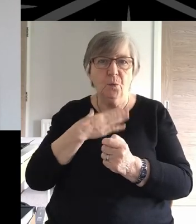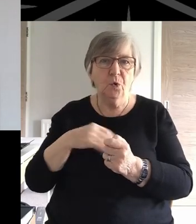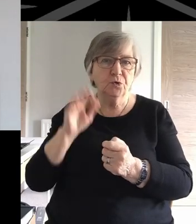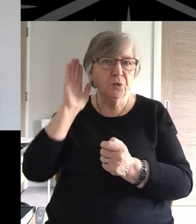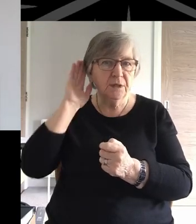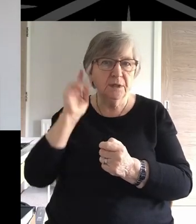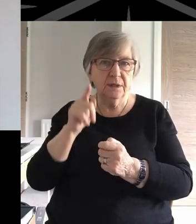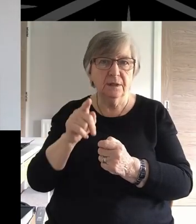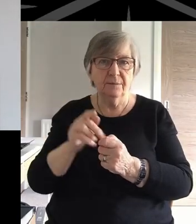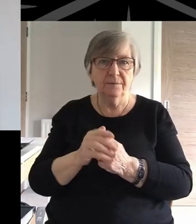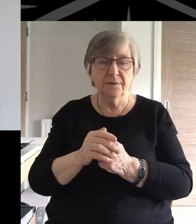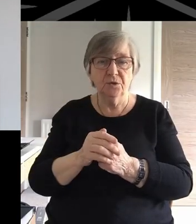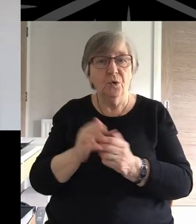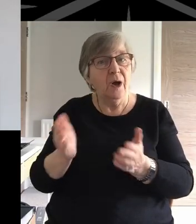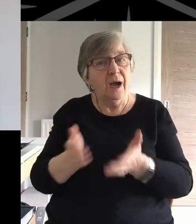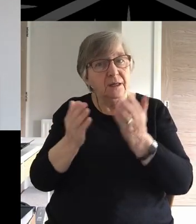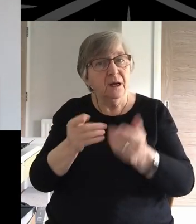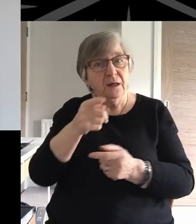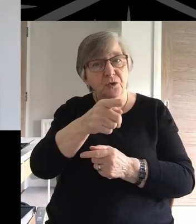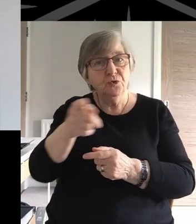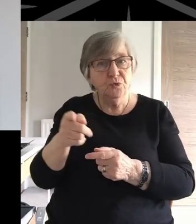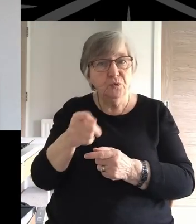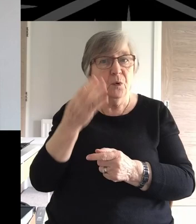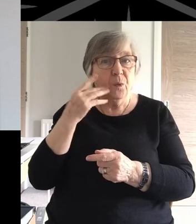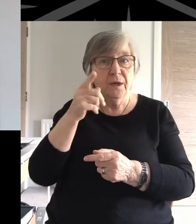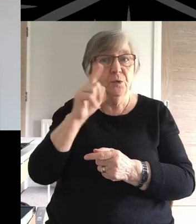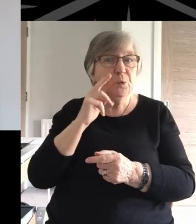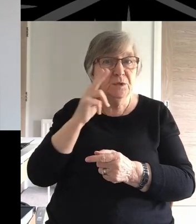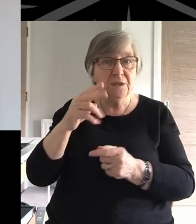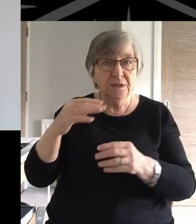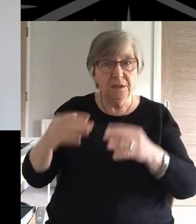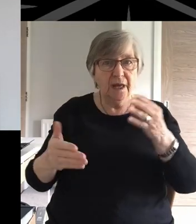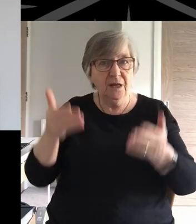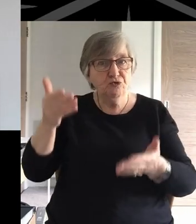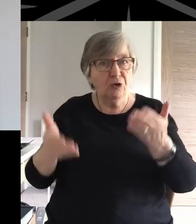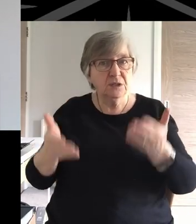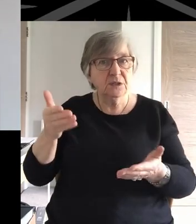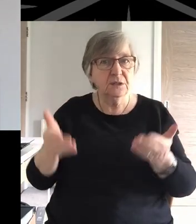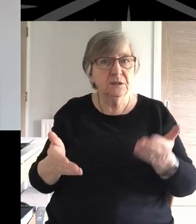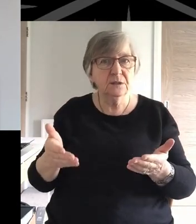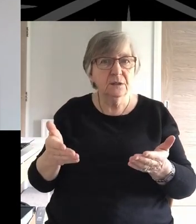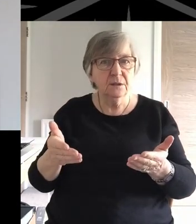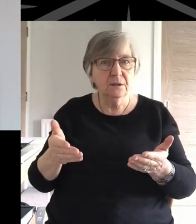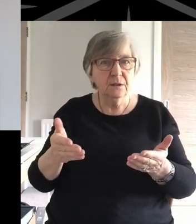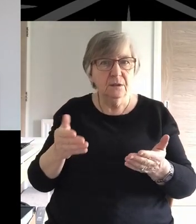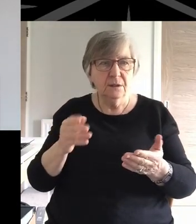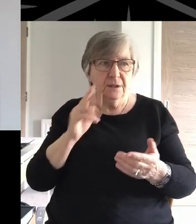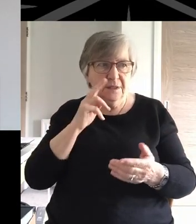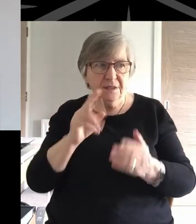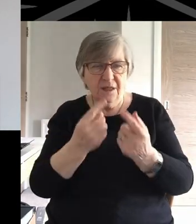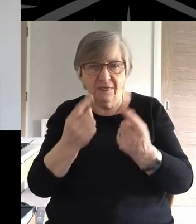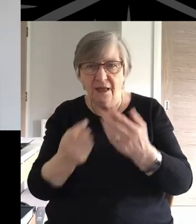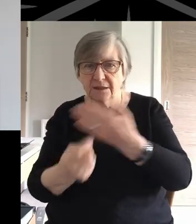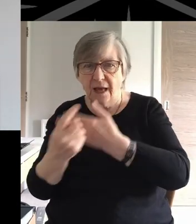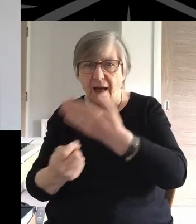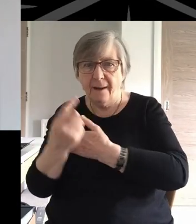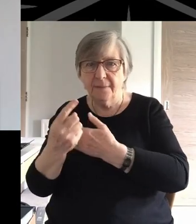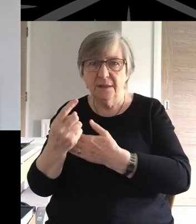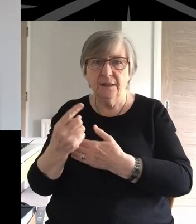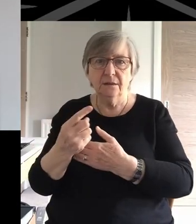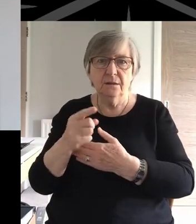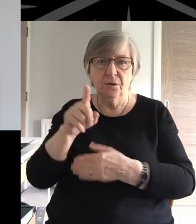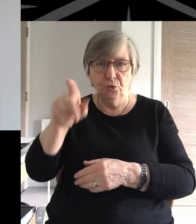So I encourage you, when you see injustice, when you see things that are happening around you that you know are